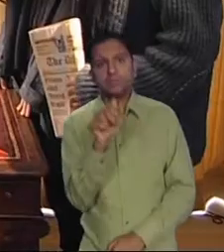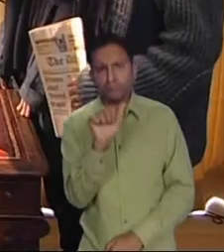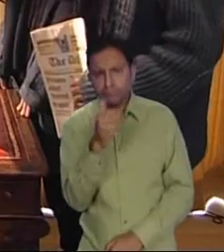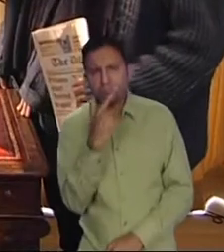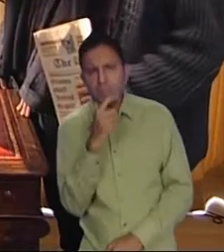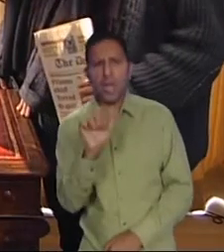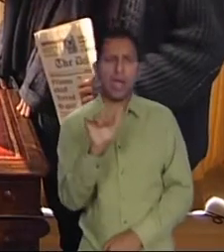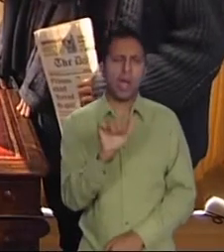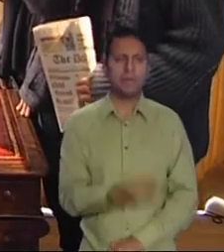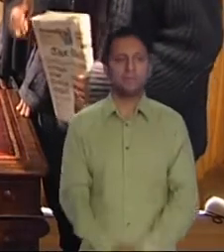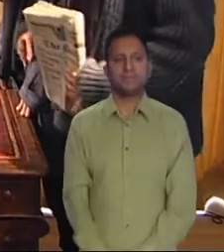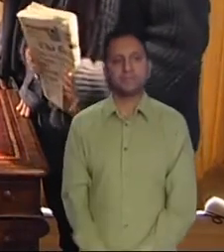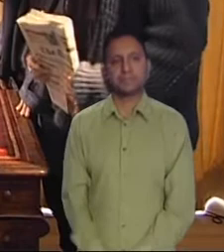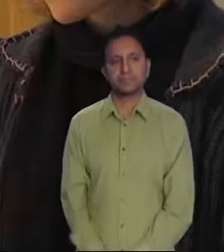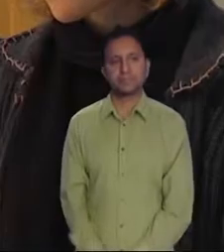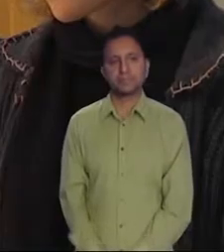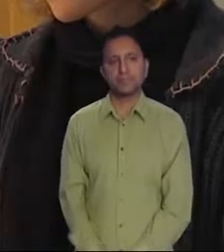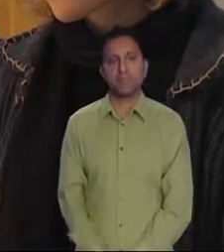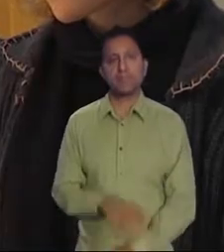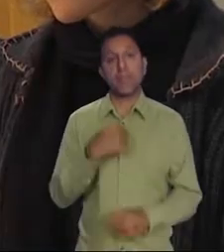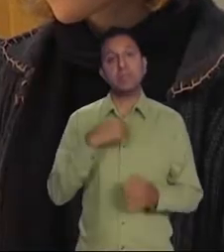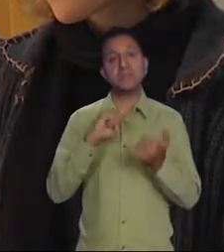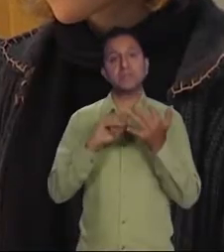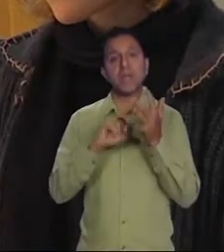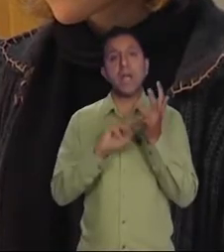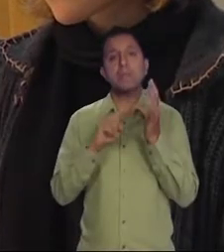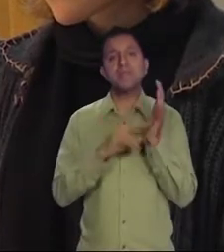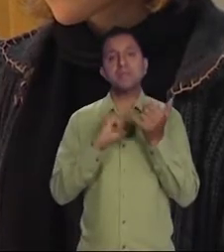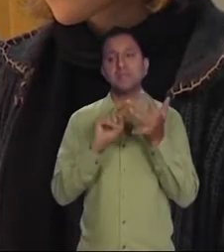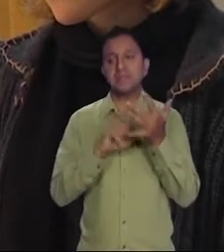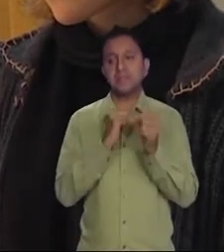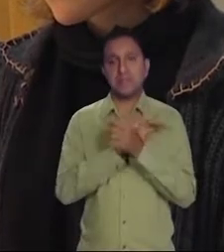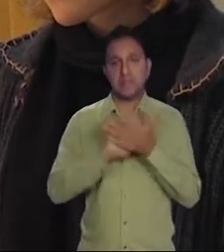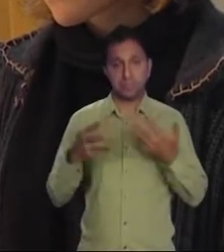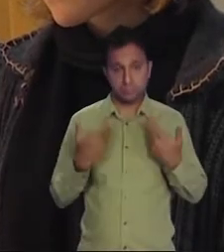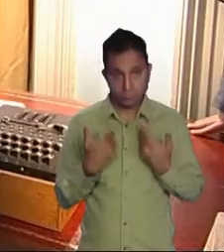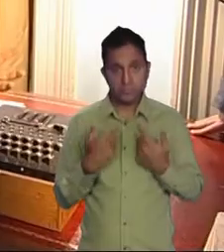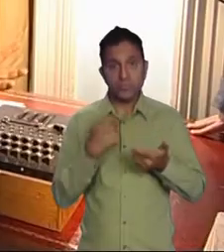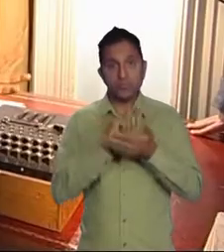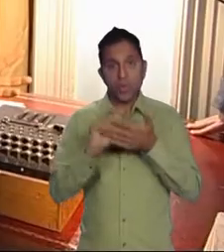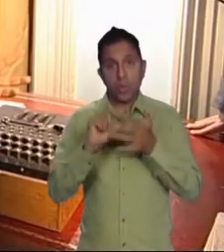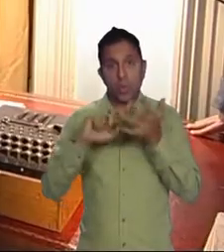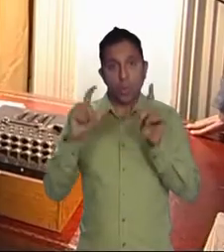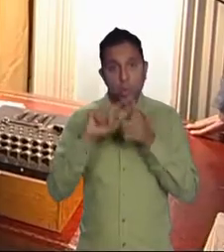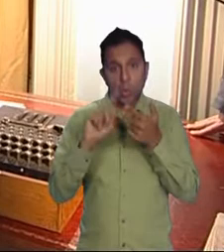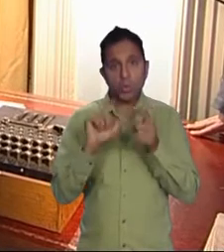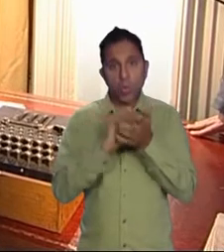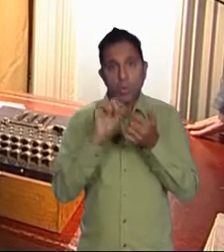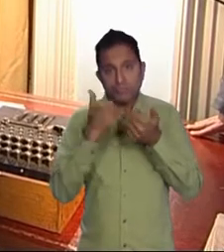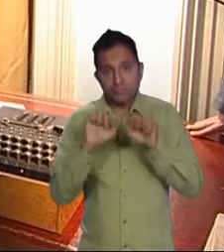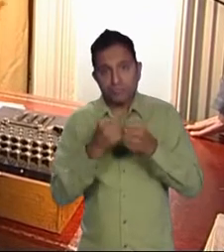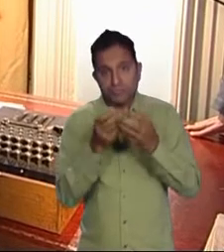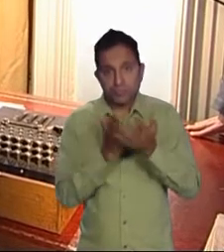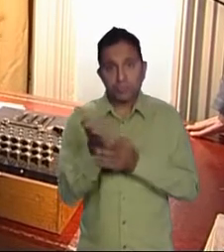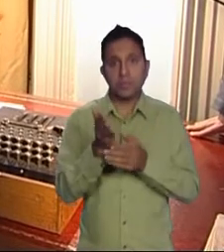I'm Simon Singh. I write about codes and code breaking. What we're going to do today is have a little masterclass on how to make codes and how to break codes. And that involves